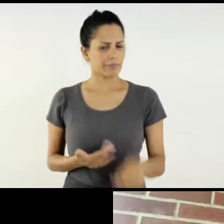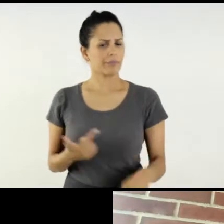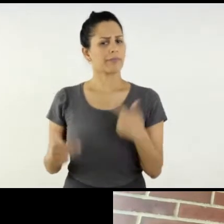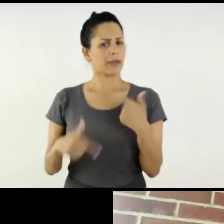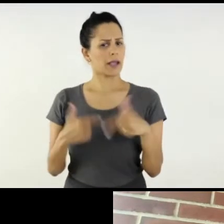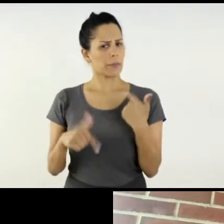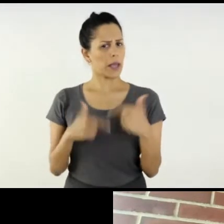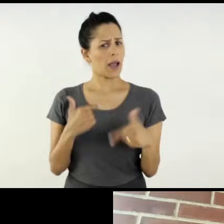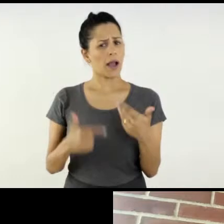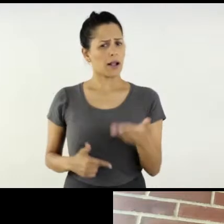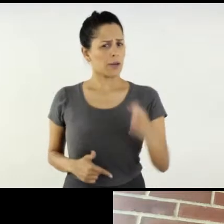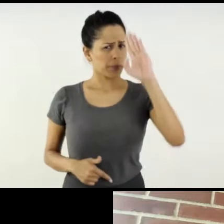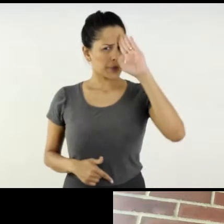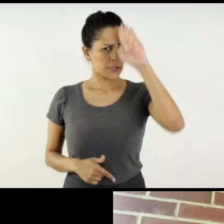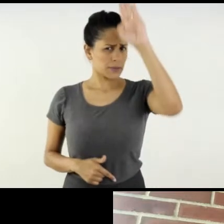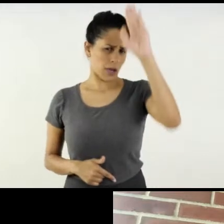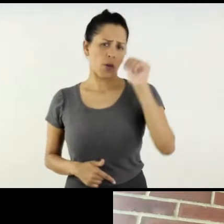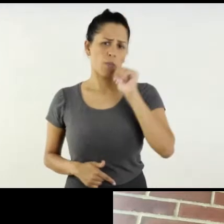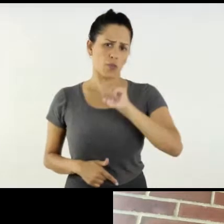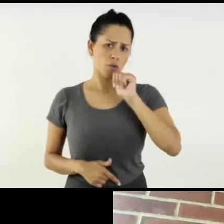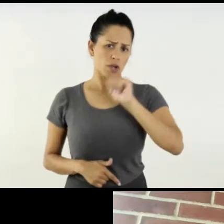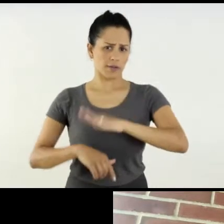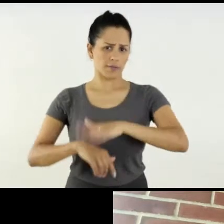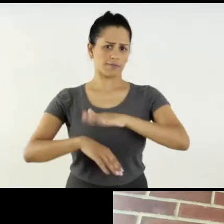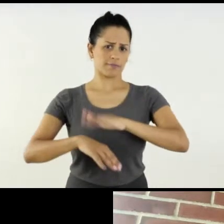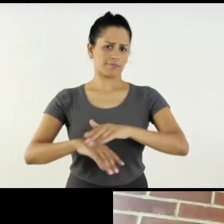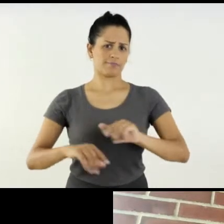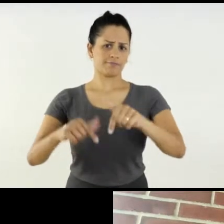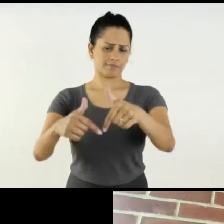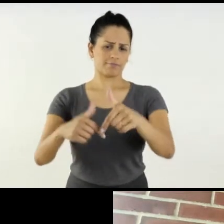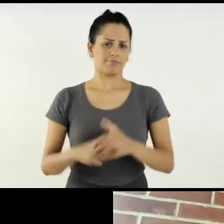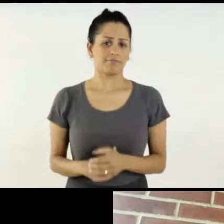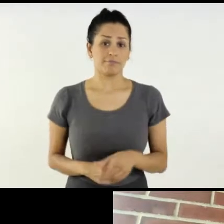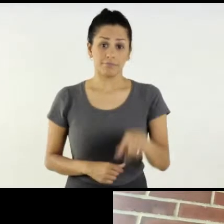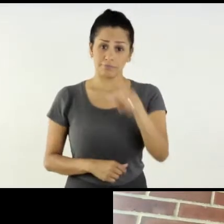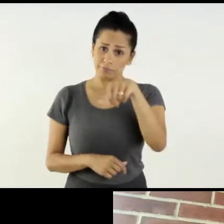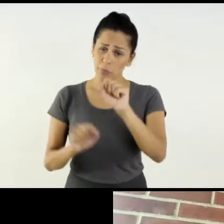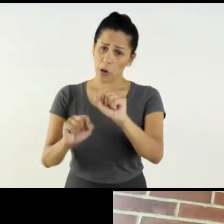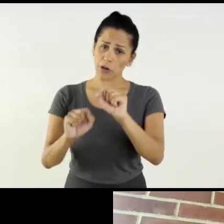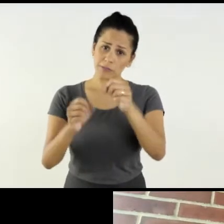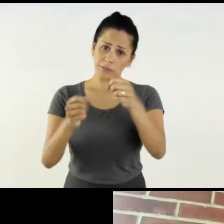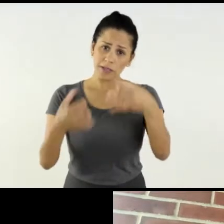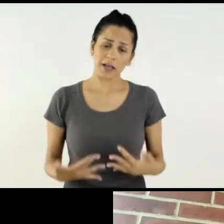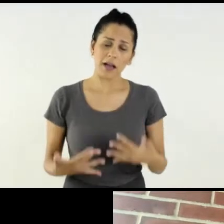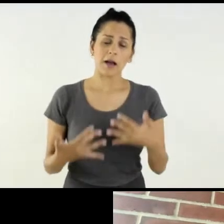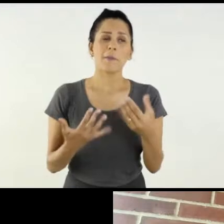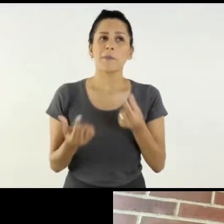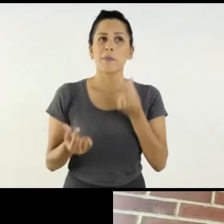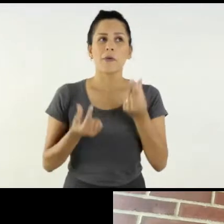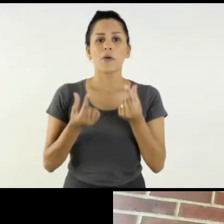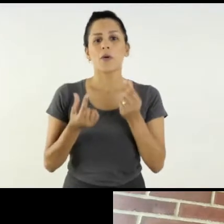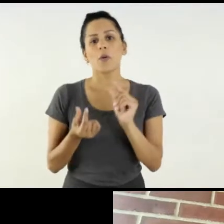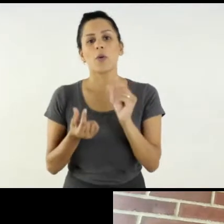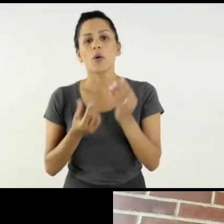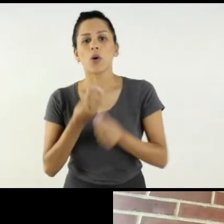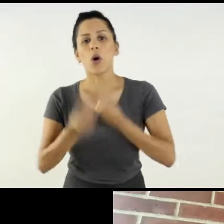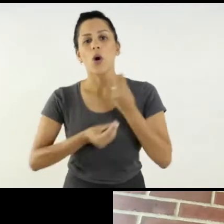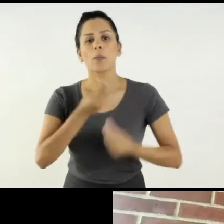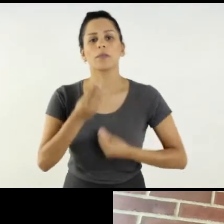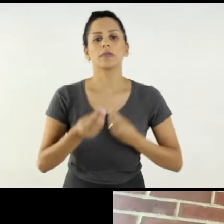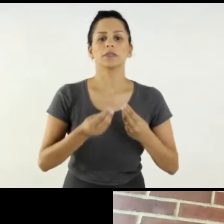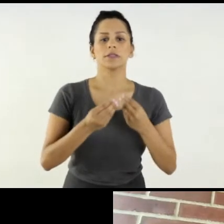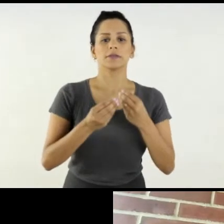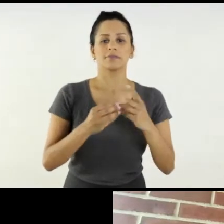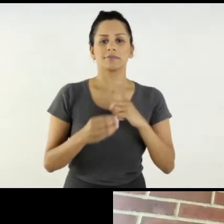you address a little bit this issue of production and reproduction in your work, and how